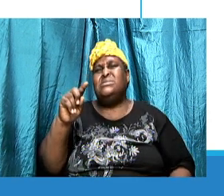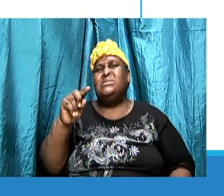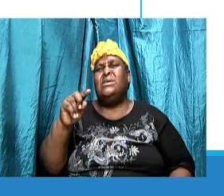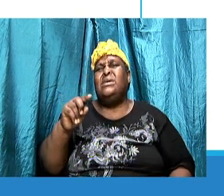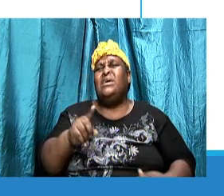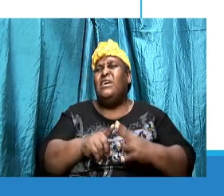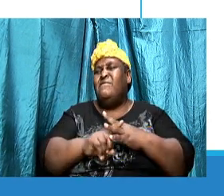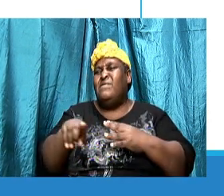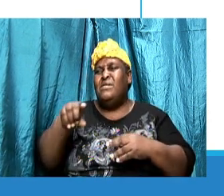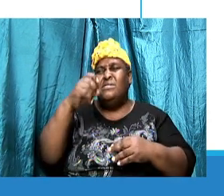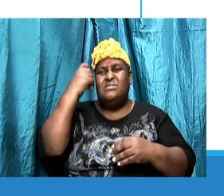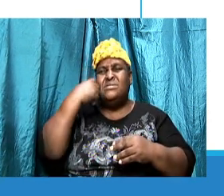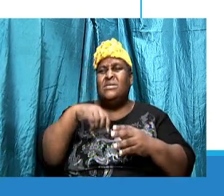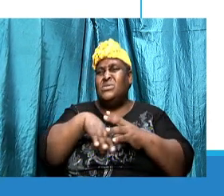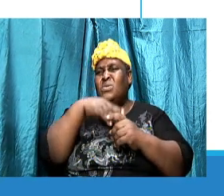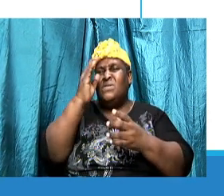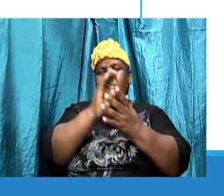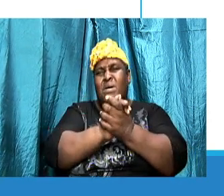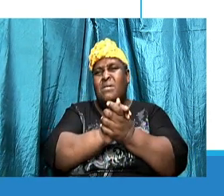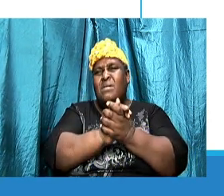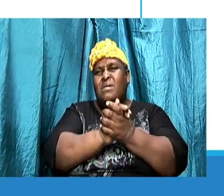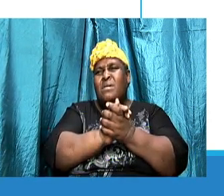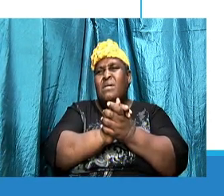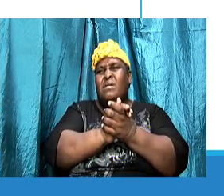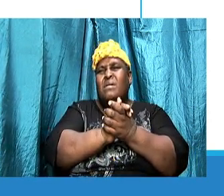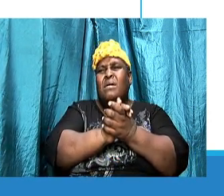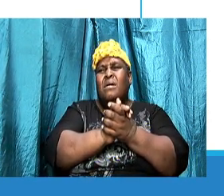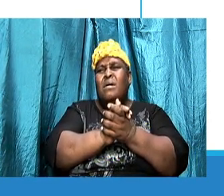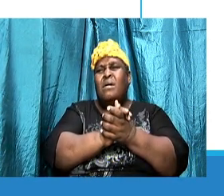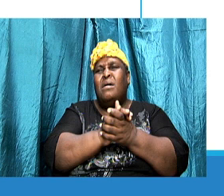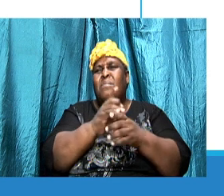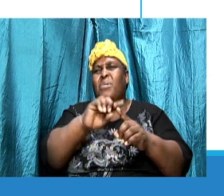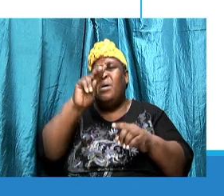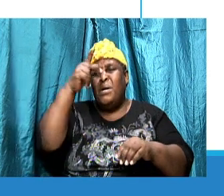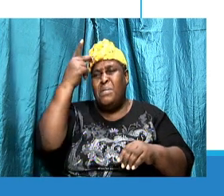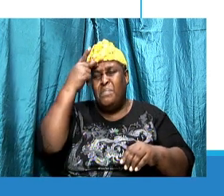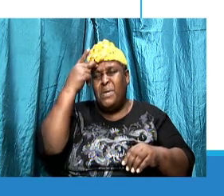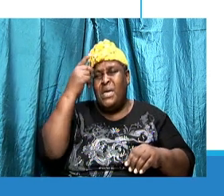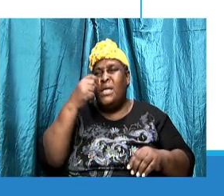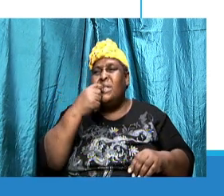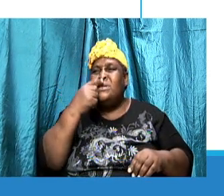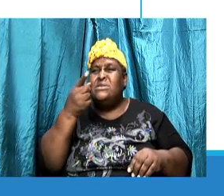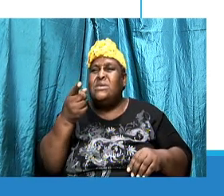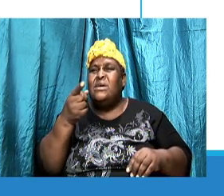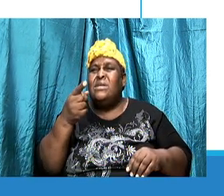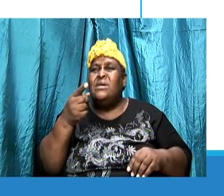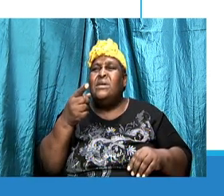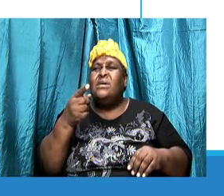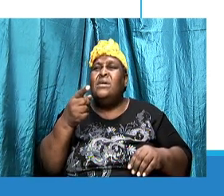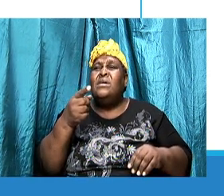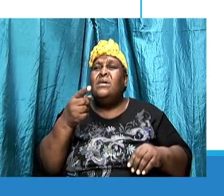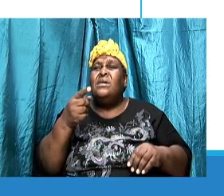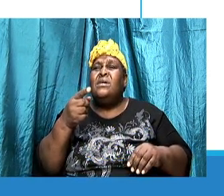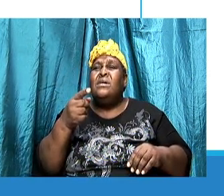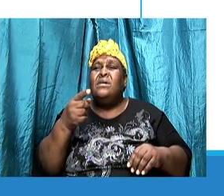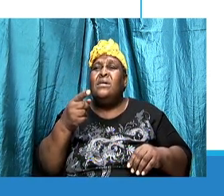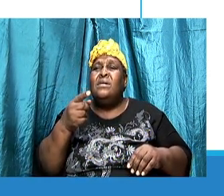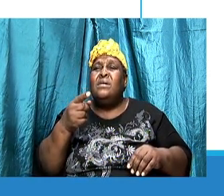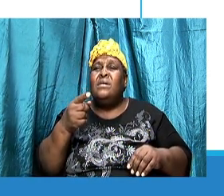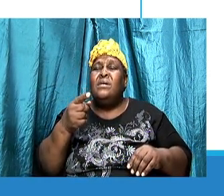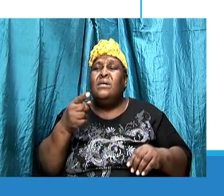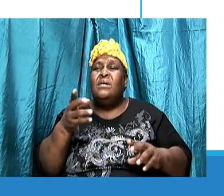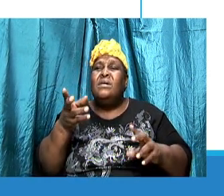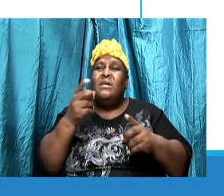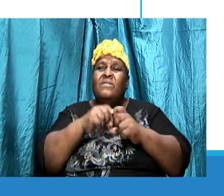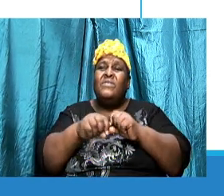fleeing fornication. But Paul says, look here, he proposed it as a remedy for fornication. So, you know, instead